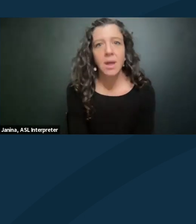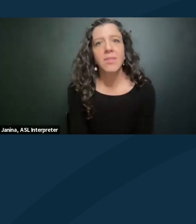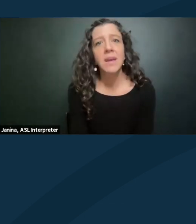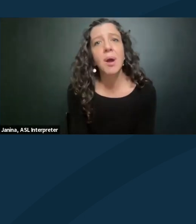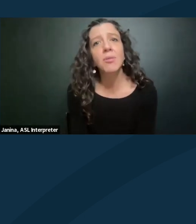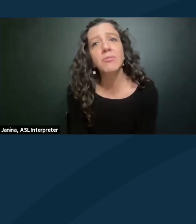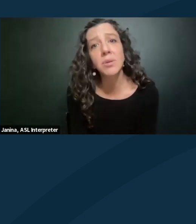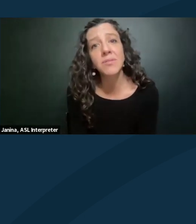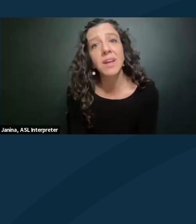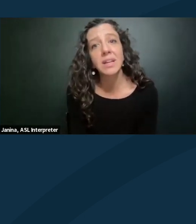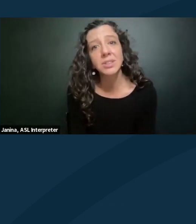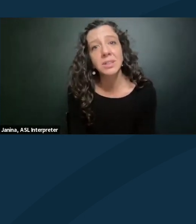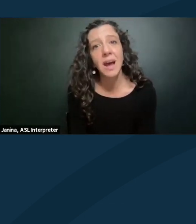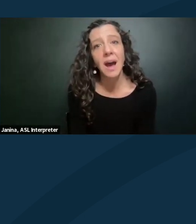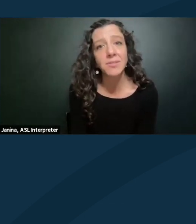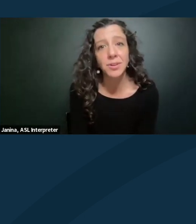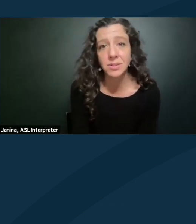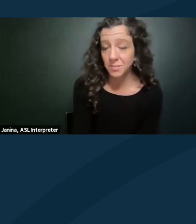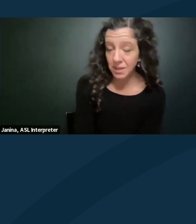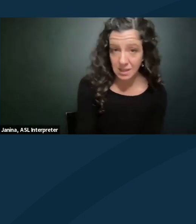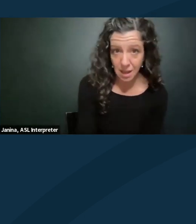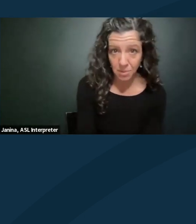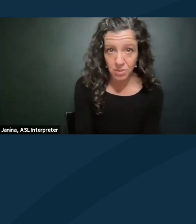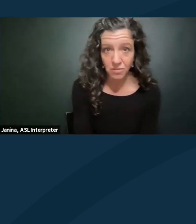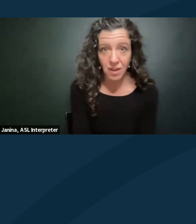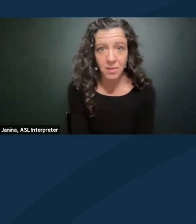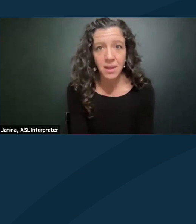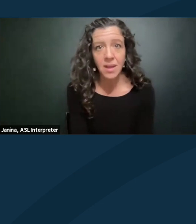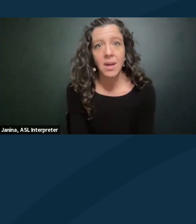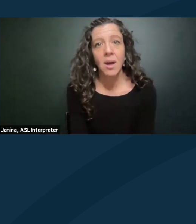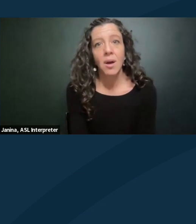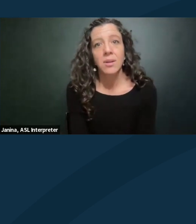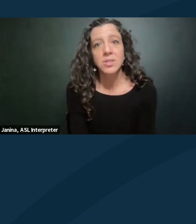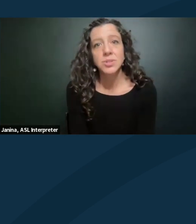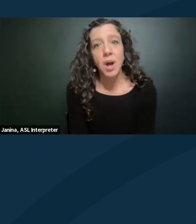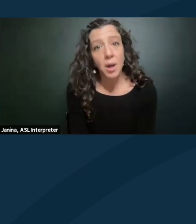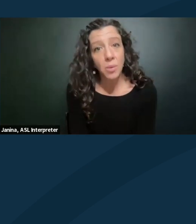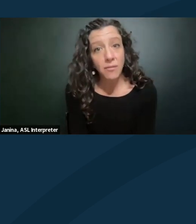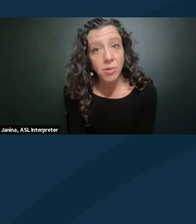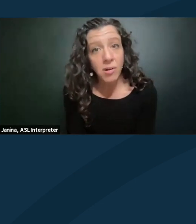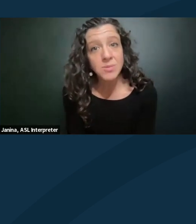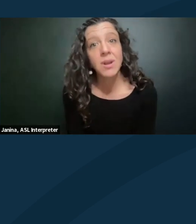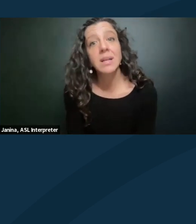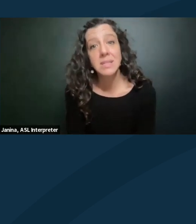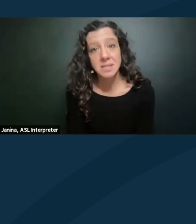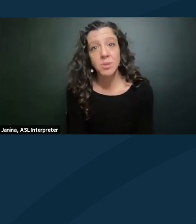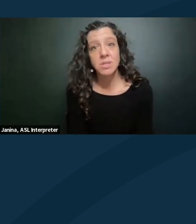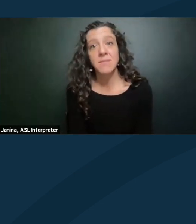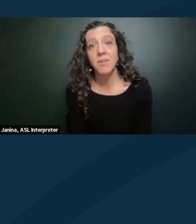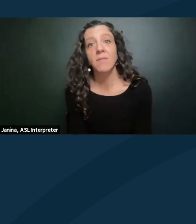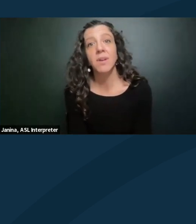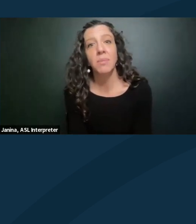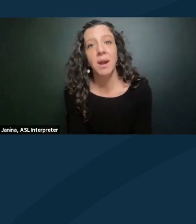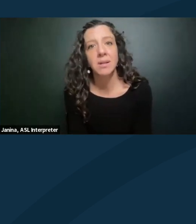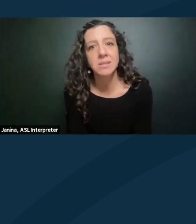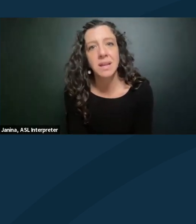children. Thinking about reunification after something has happened with a family. Child welfare programs are not accessible to